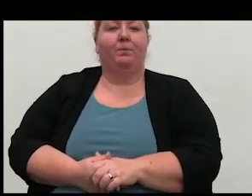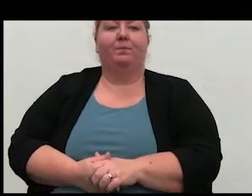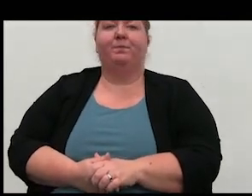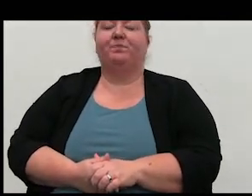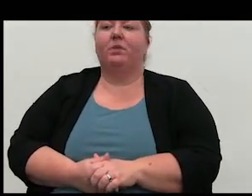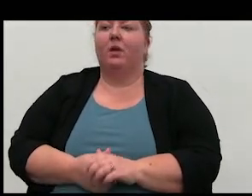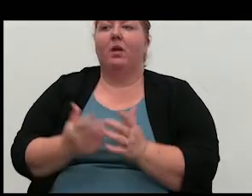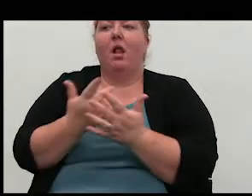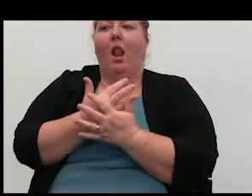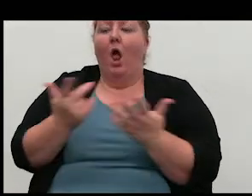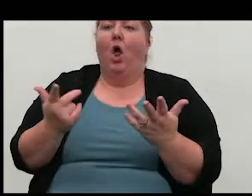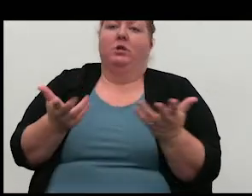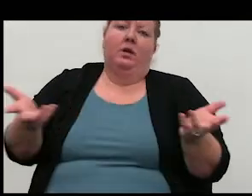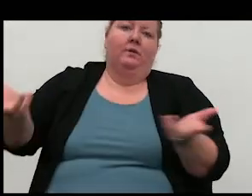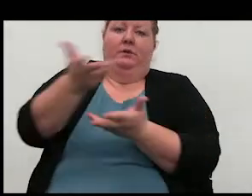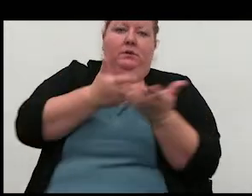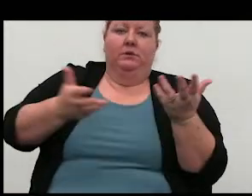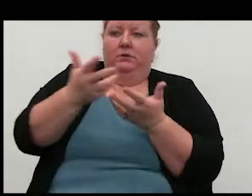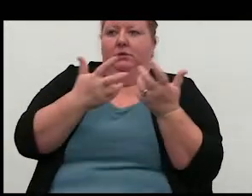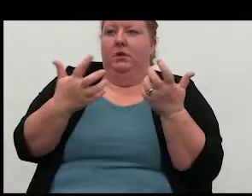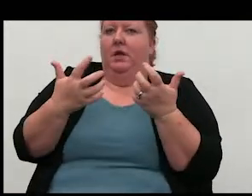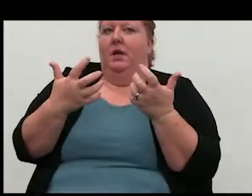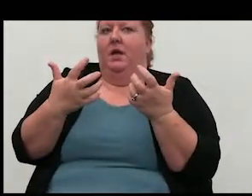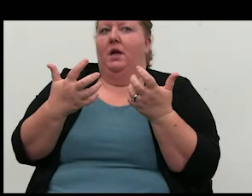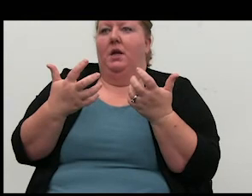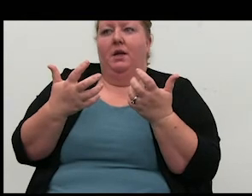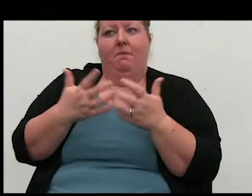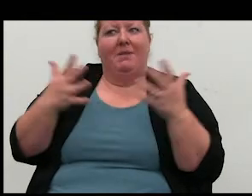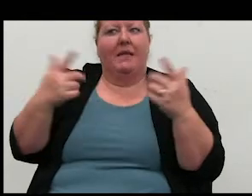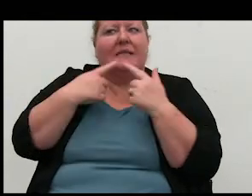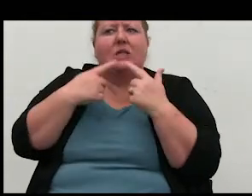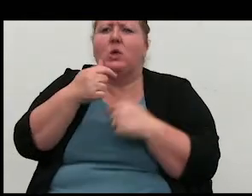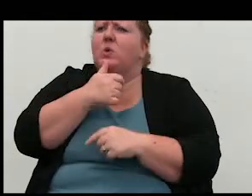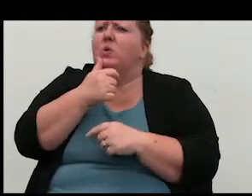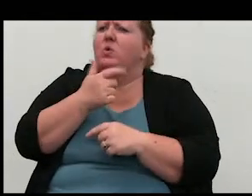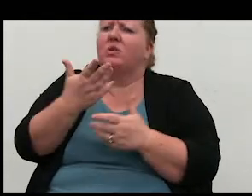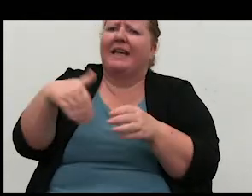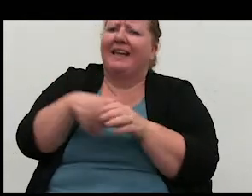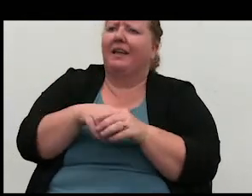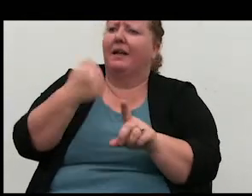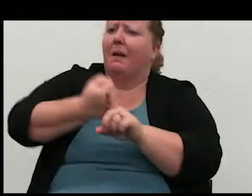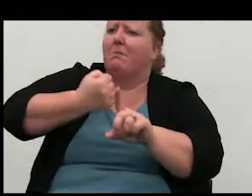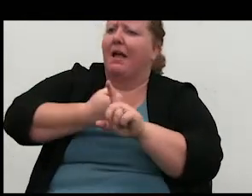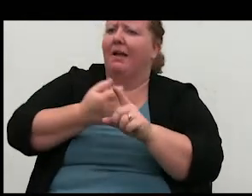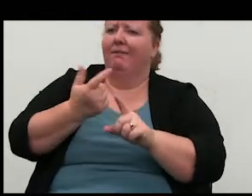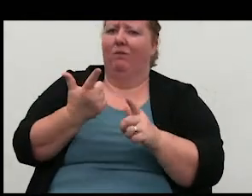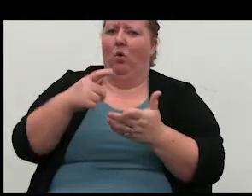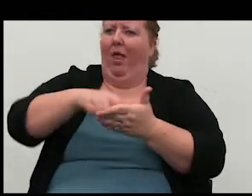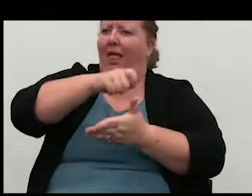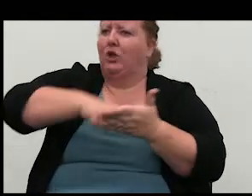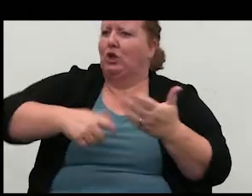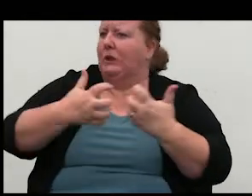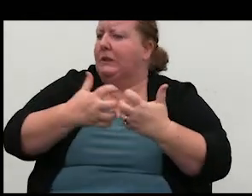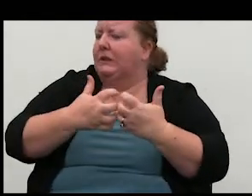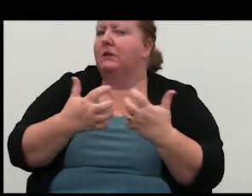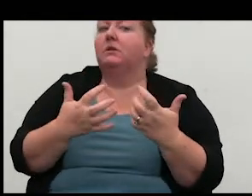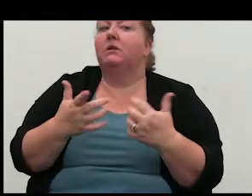Because there is a lot of talk at the moment about how big data is used in political campaigning elections.